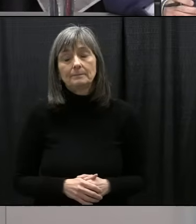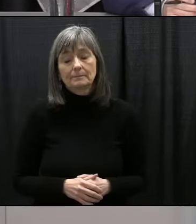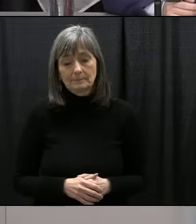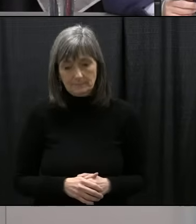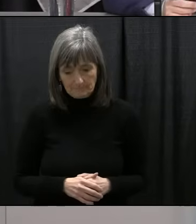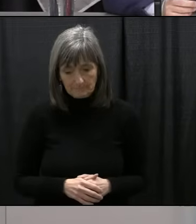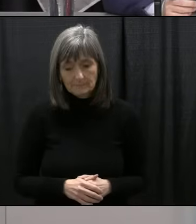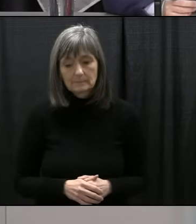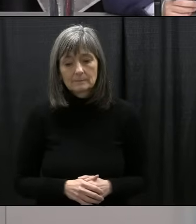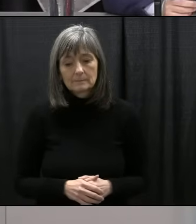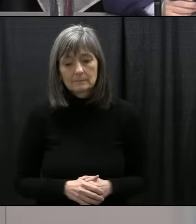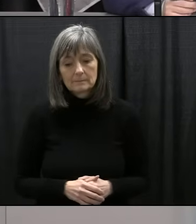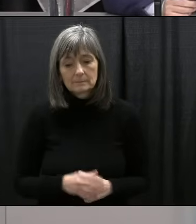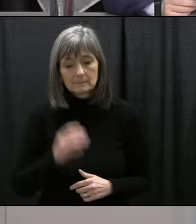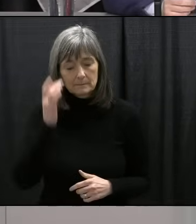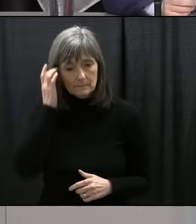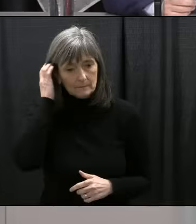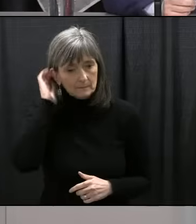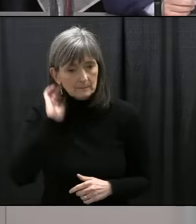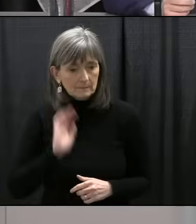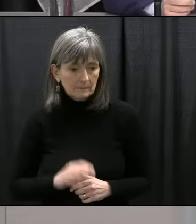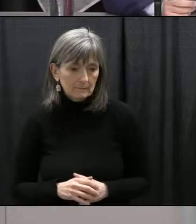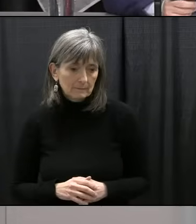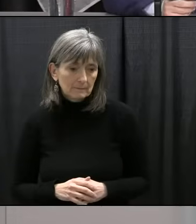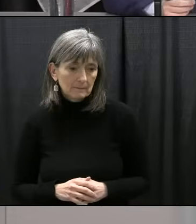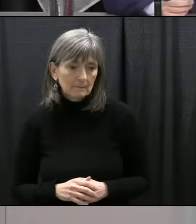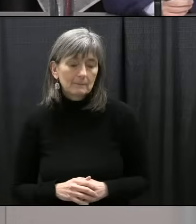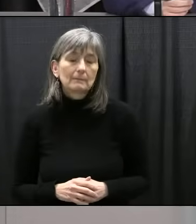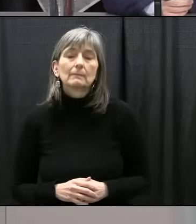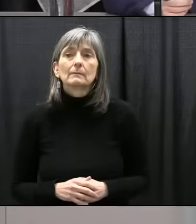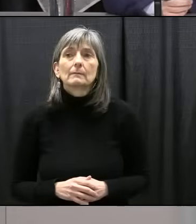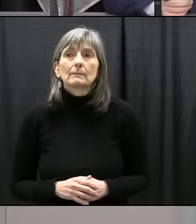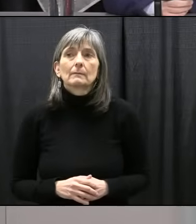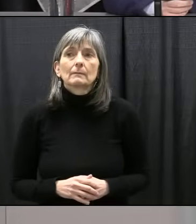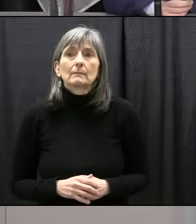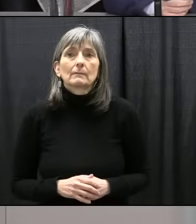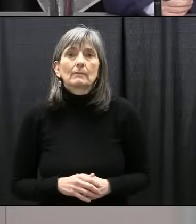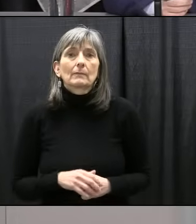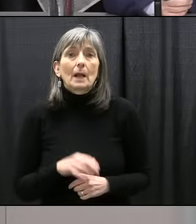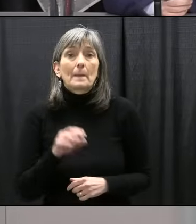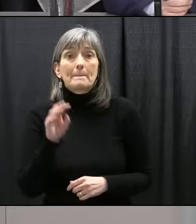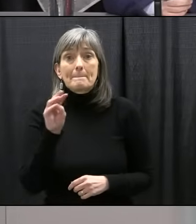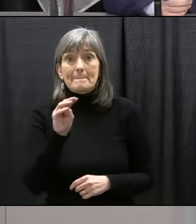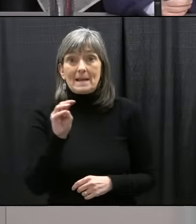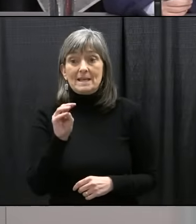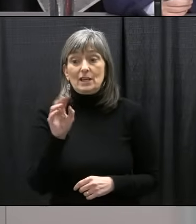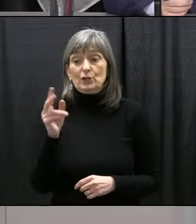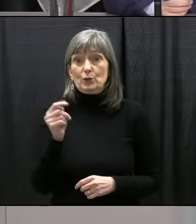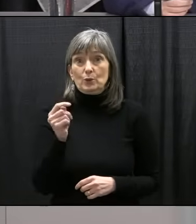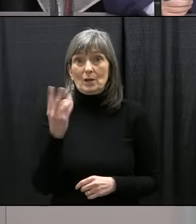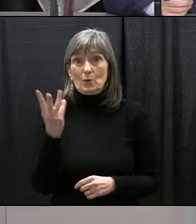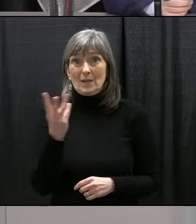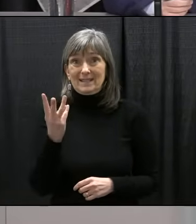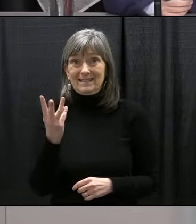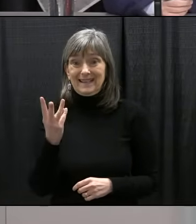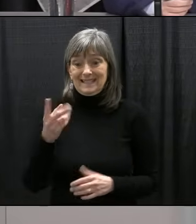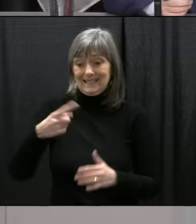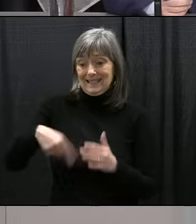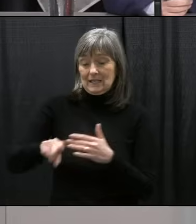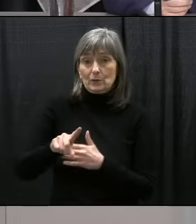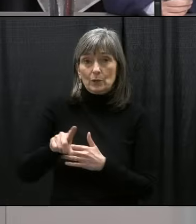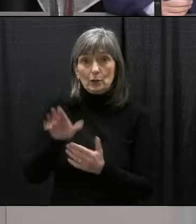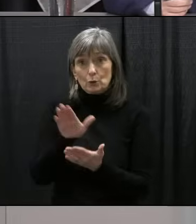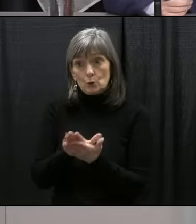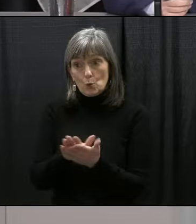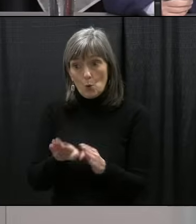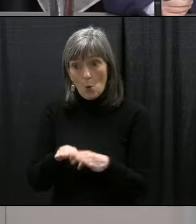I do. What's your message to parents now going into school on Monday and Tuesday, Wednesday? What's your message to parents who